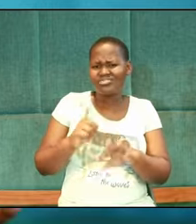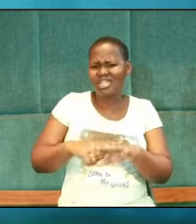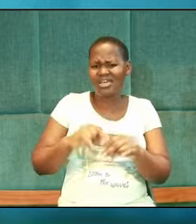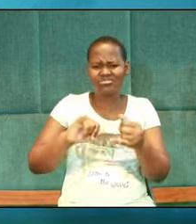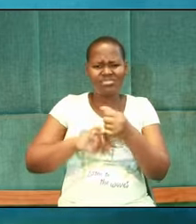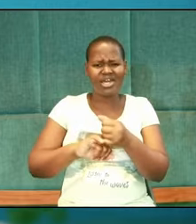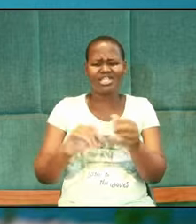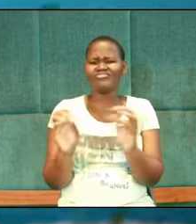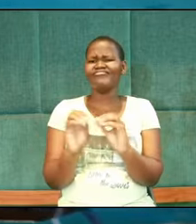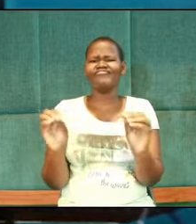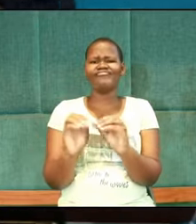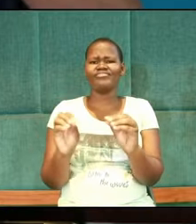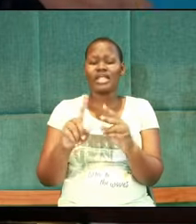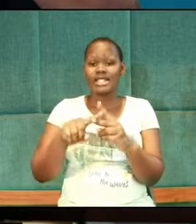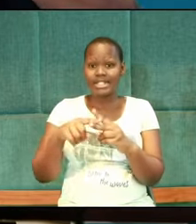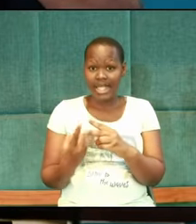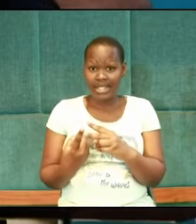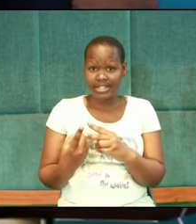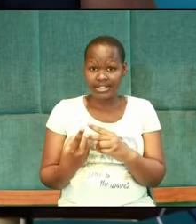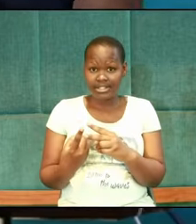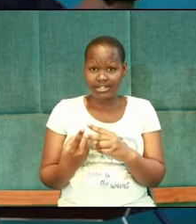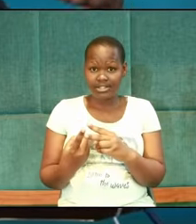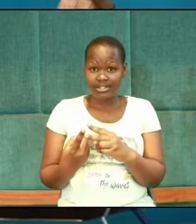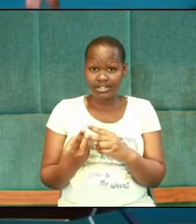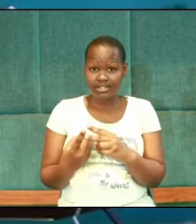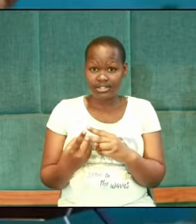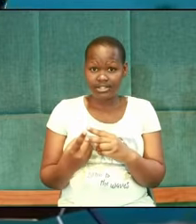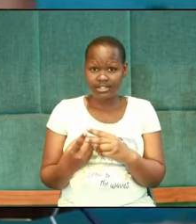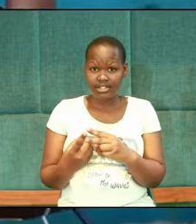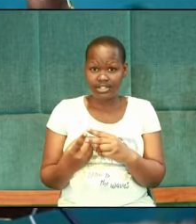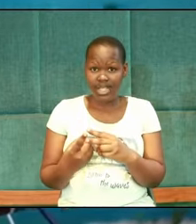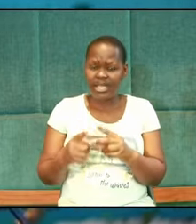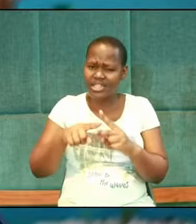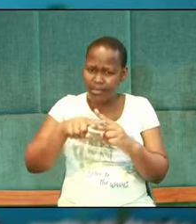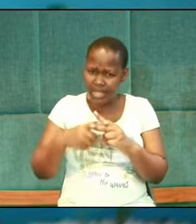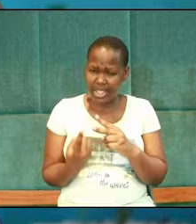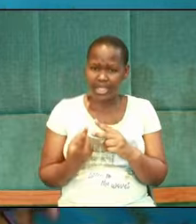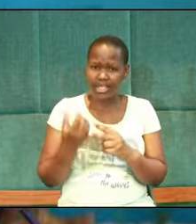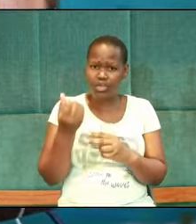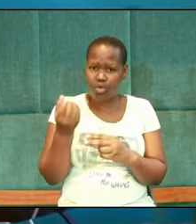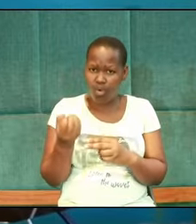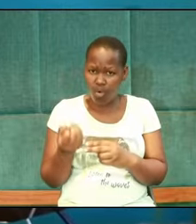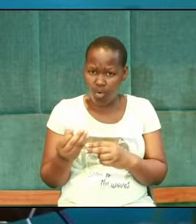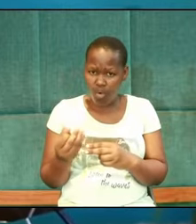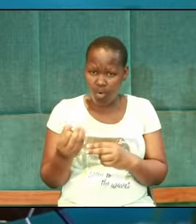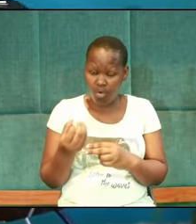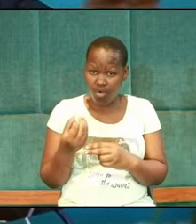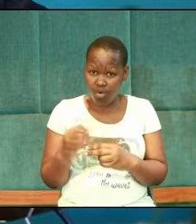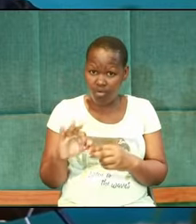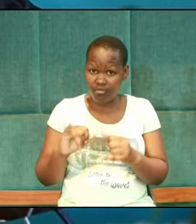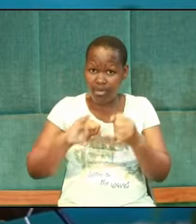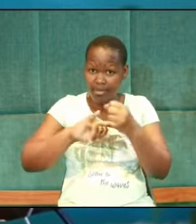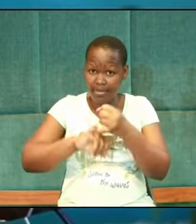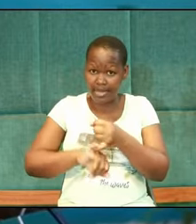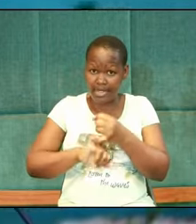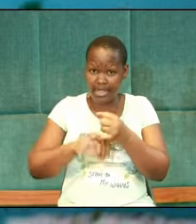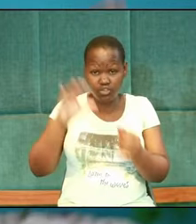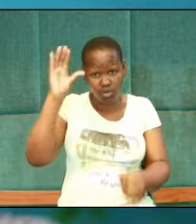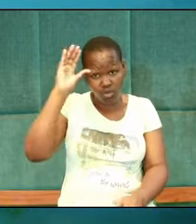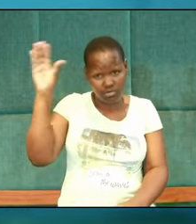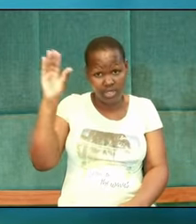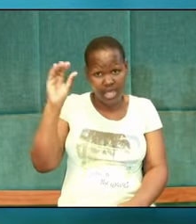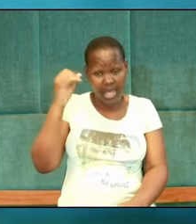married. It all begins, the whole framework of the marriage concept is misunderstood.